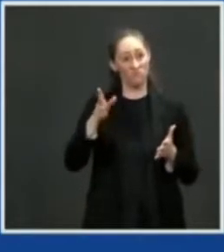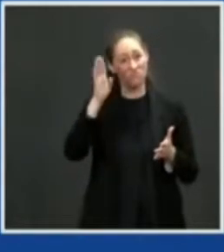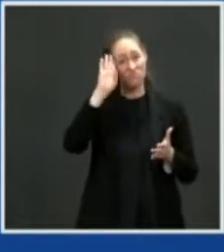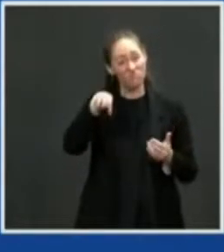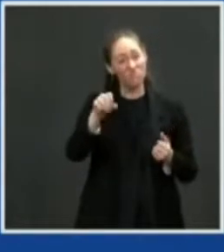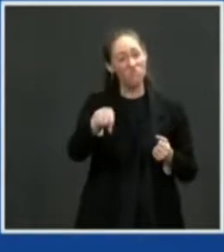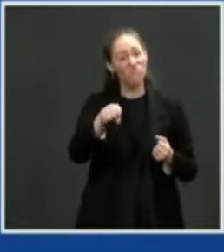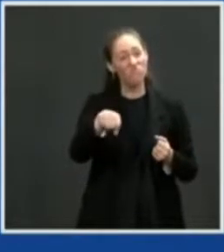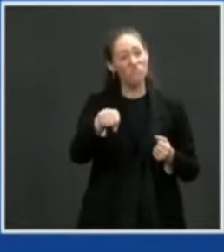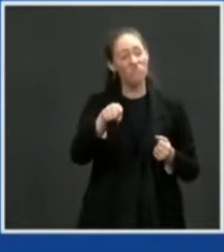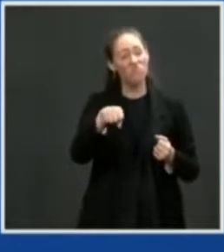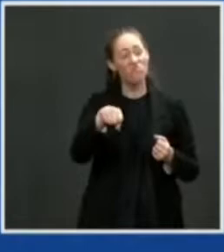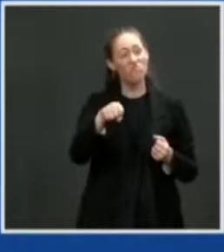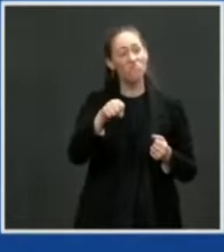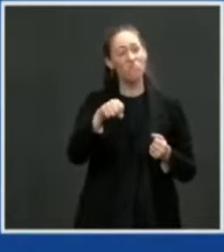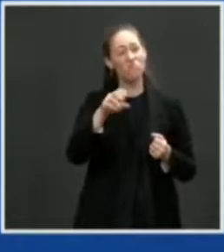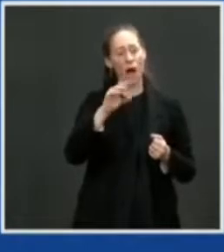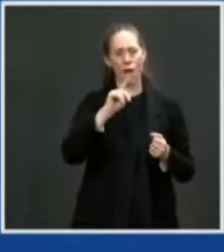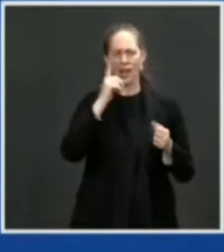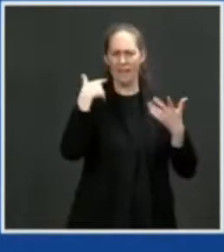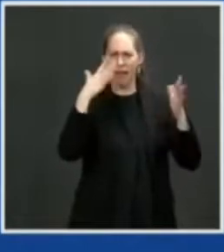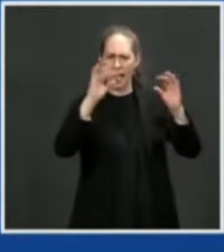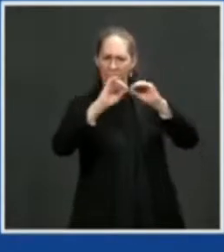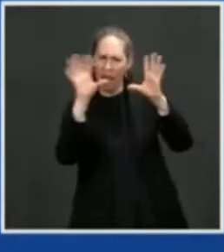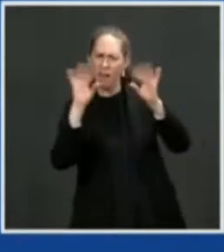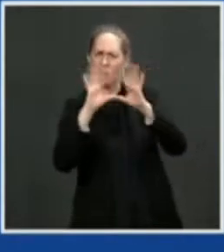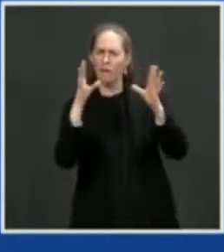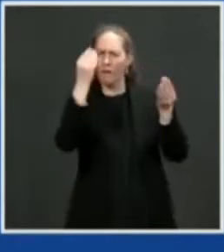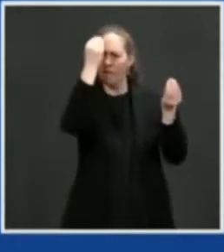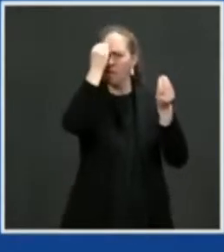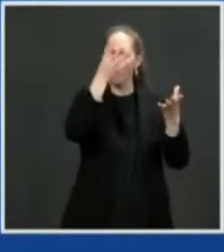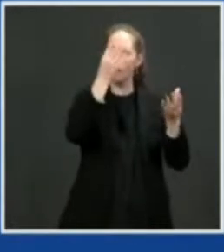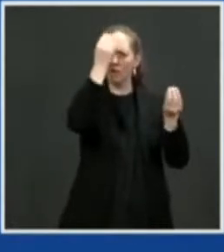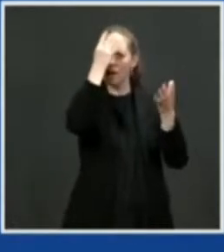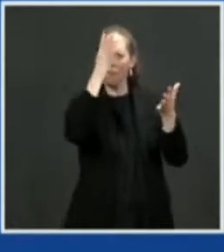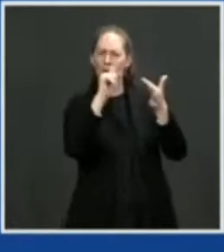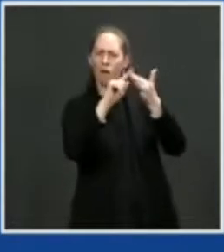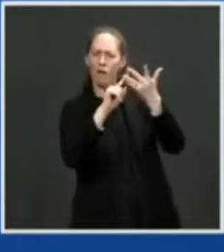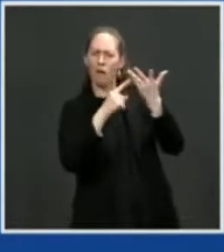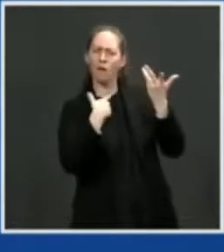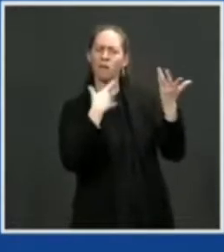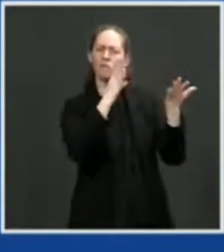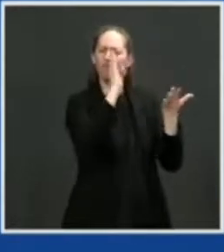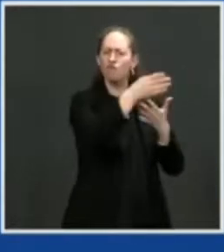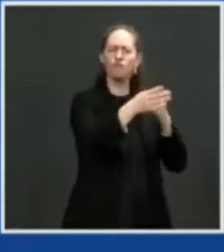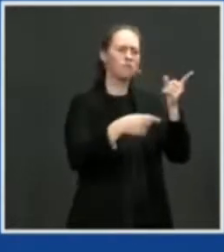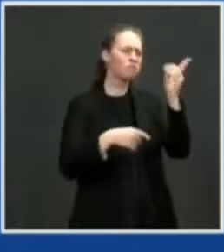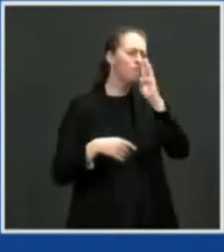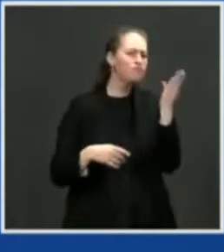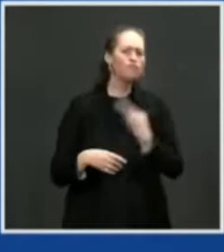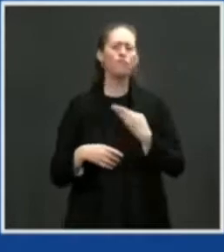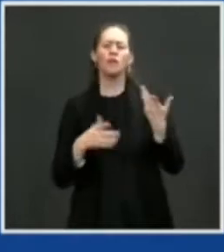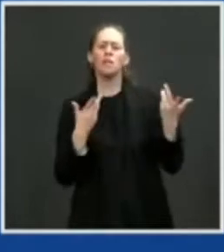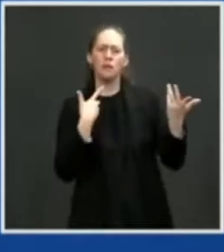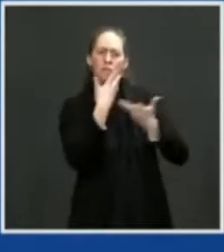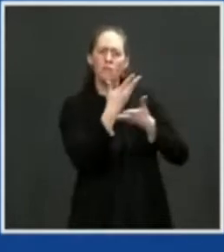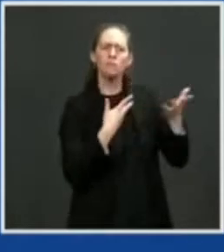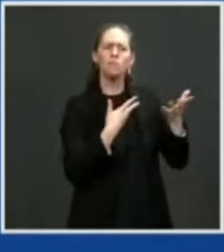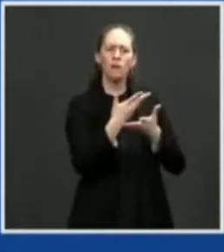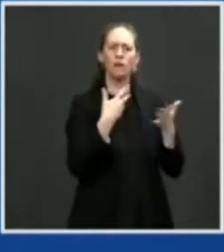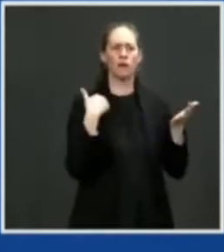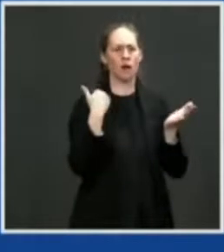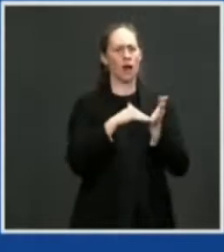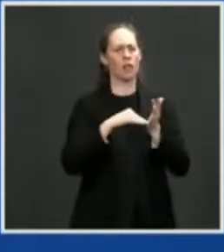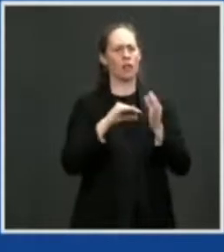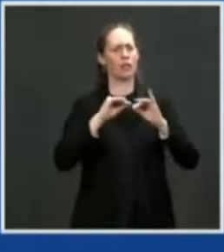And we made Chinese. several things clear to one another. I made it clear to him again, what I've told him in person